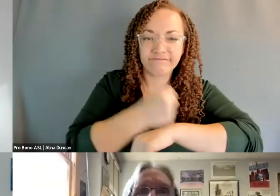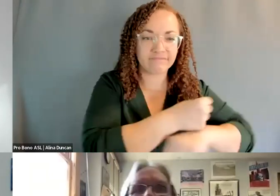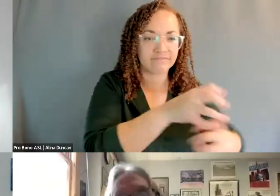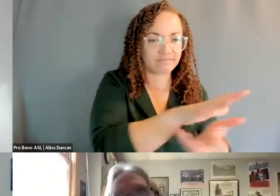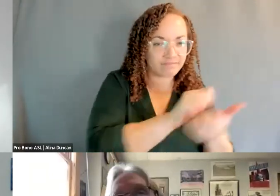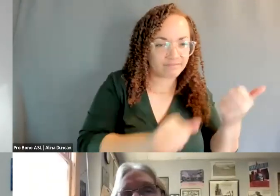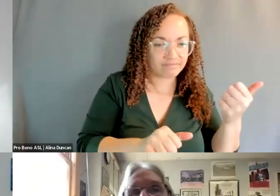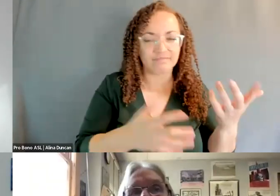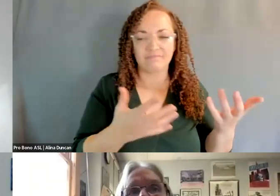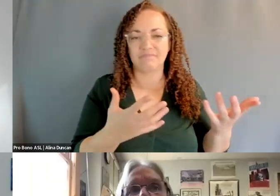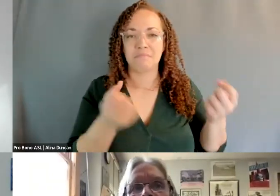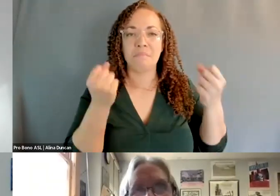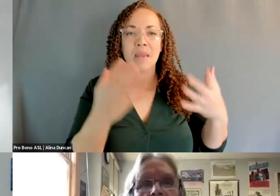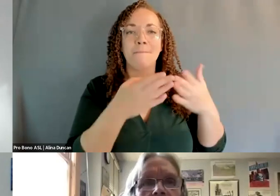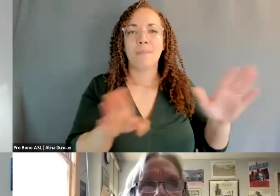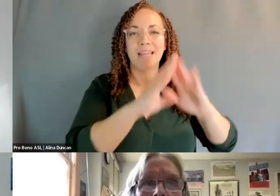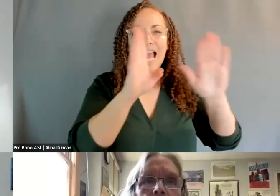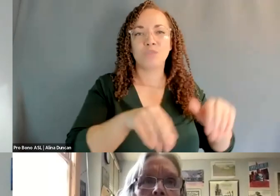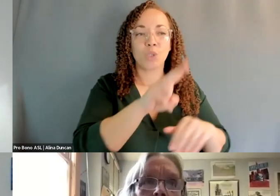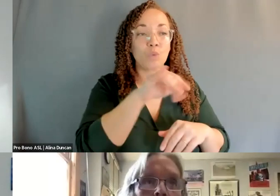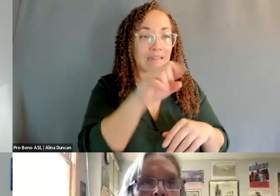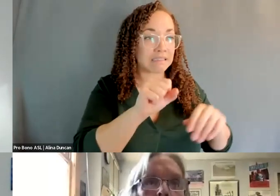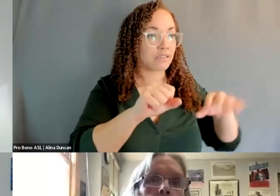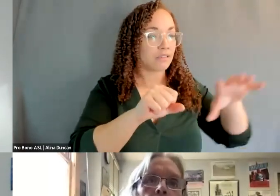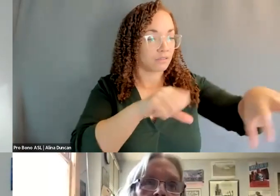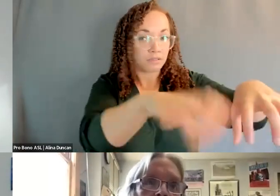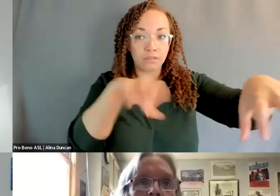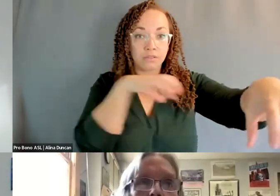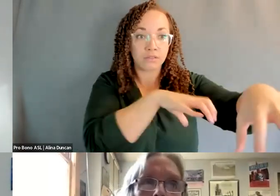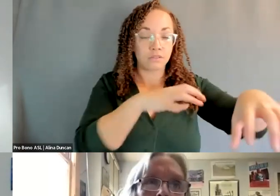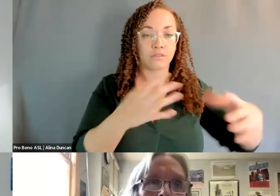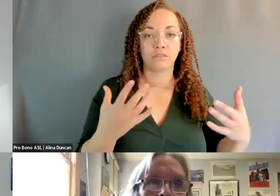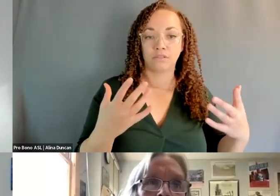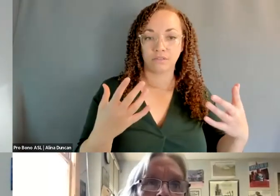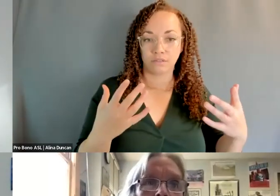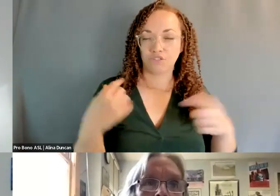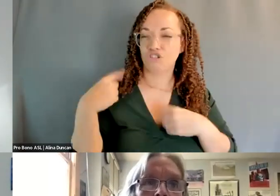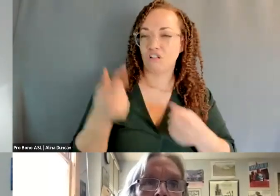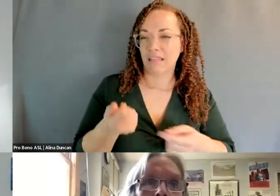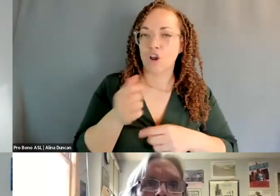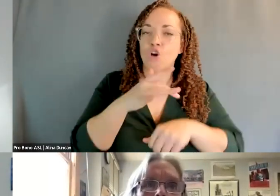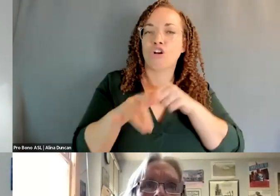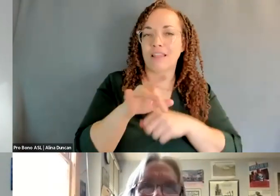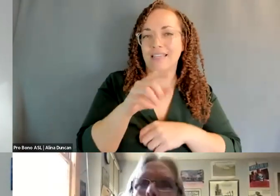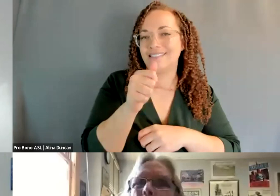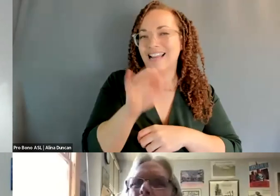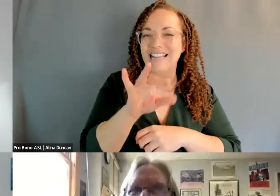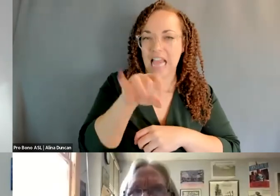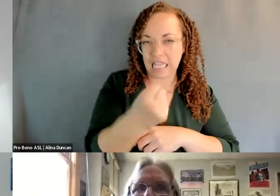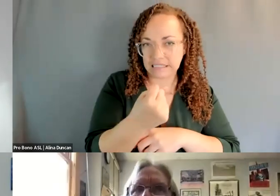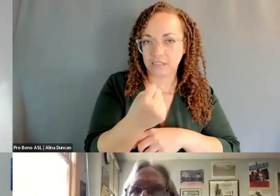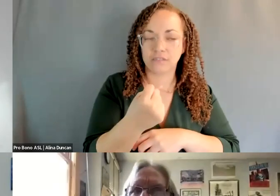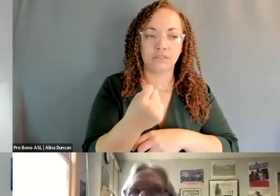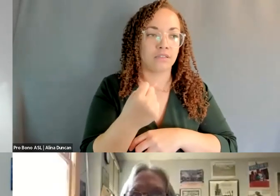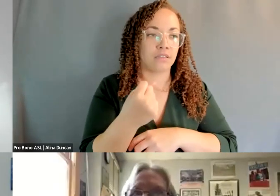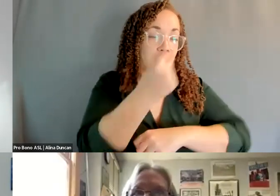486,000 public housing units since the advent of contemporary homelessness in the early 1980s. You want a